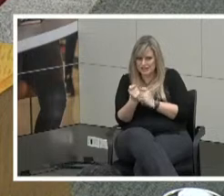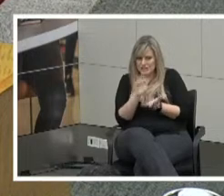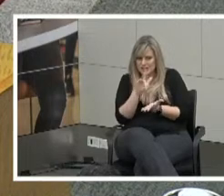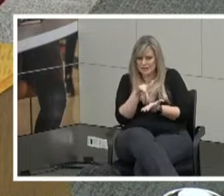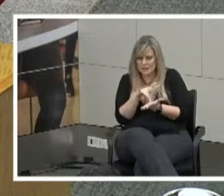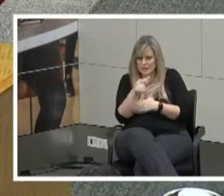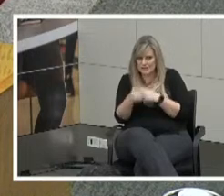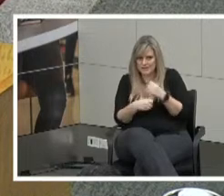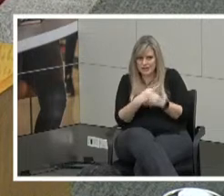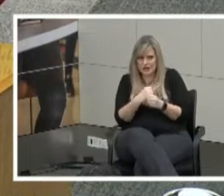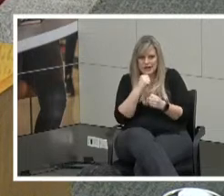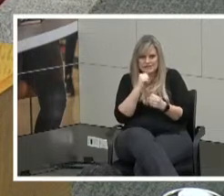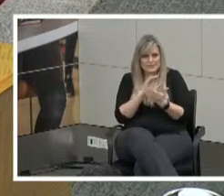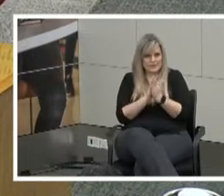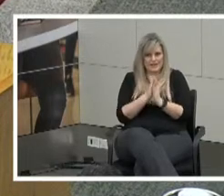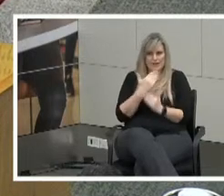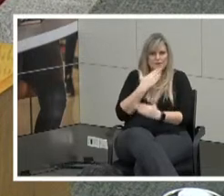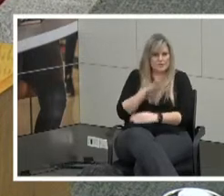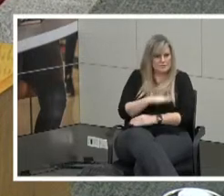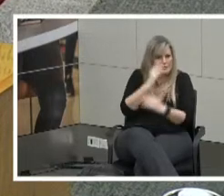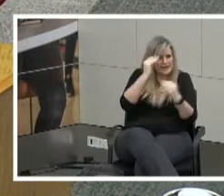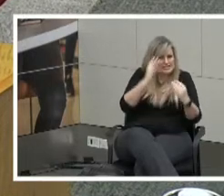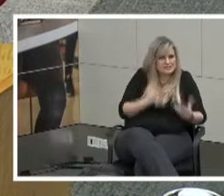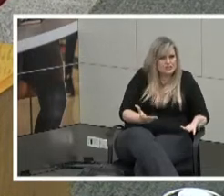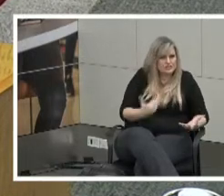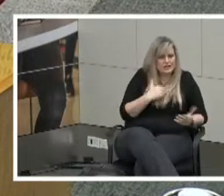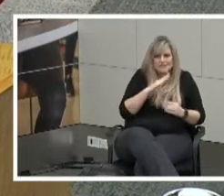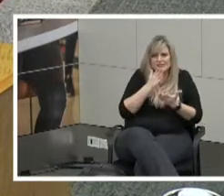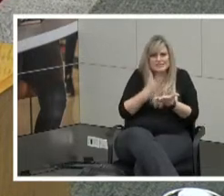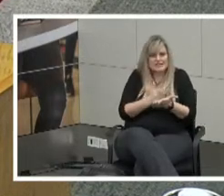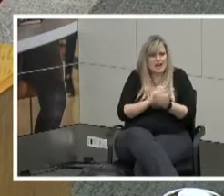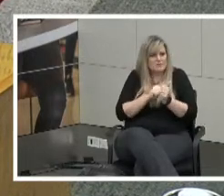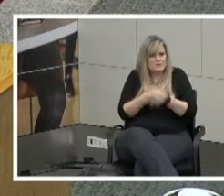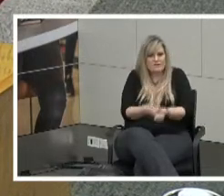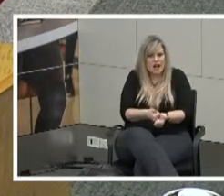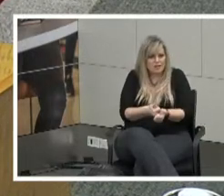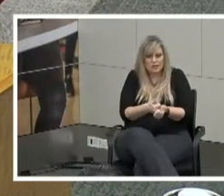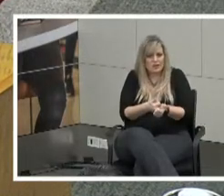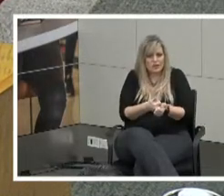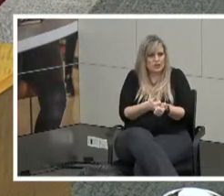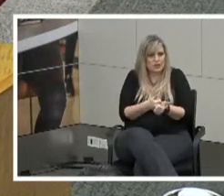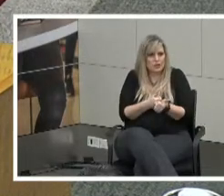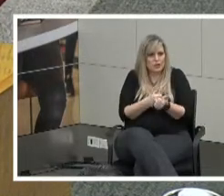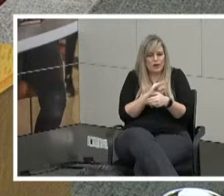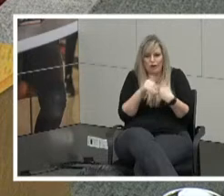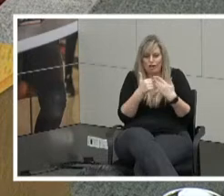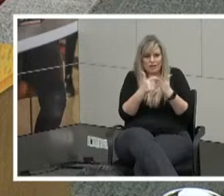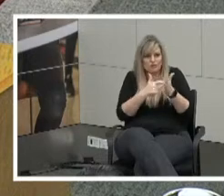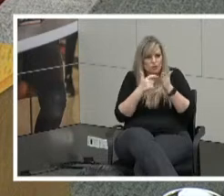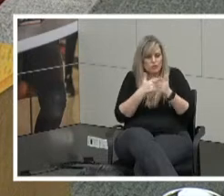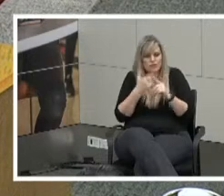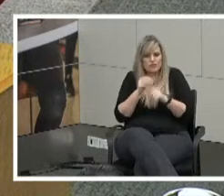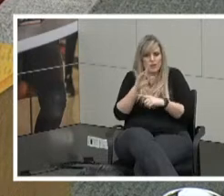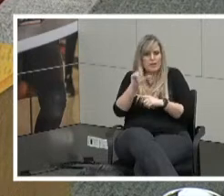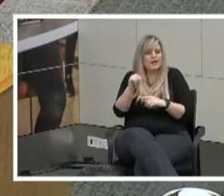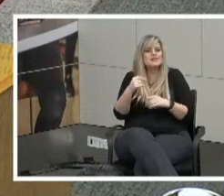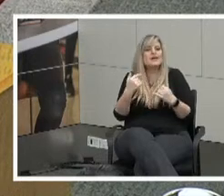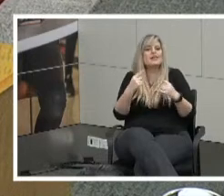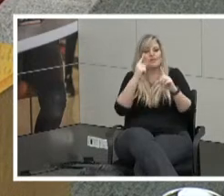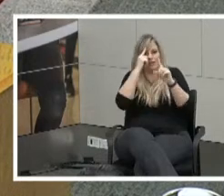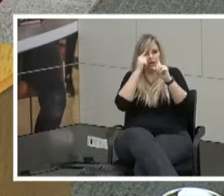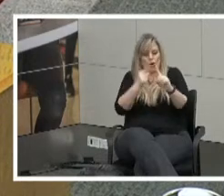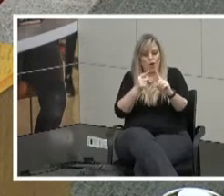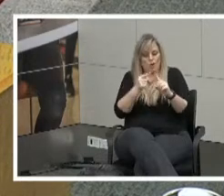year I didn't become a bad teacher I didn't stop following the mandates of Mr miles no the gold post was